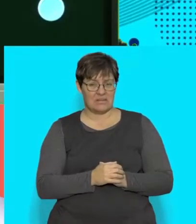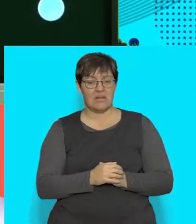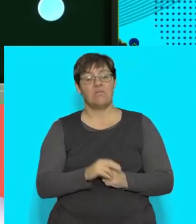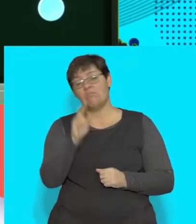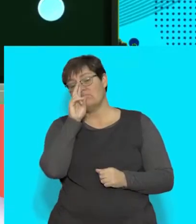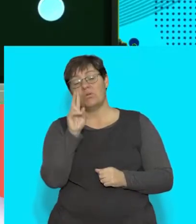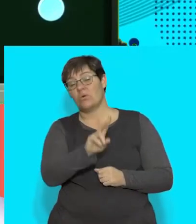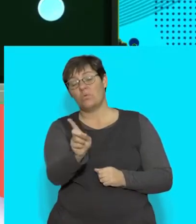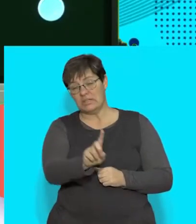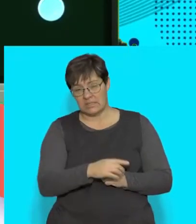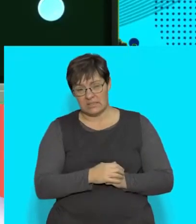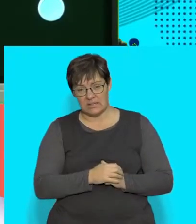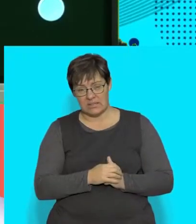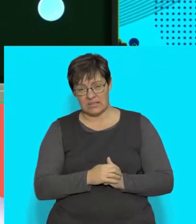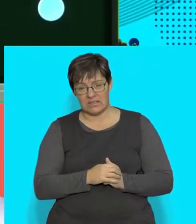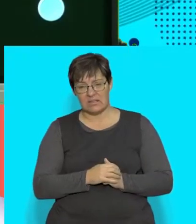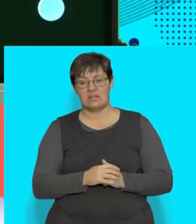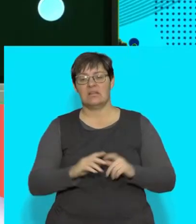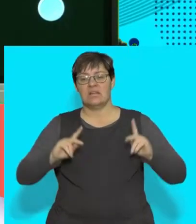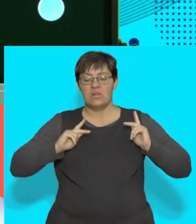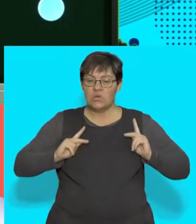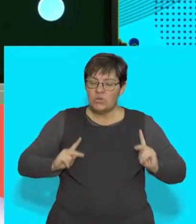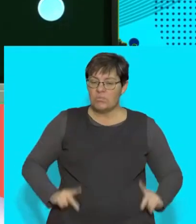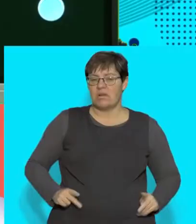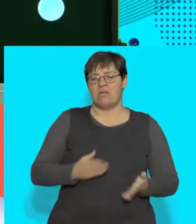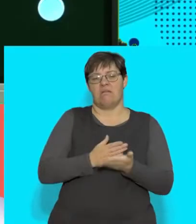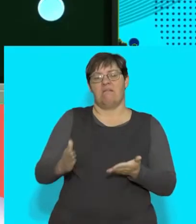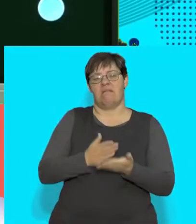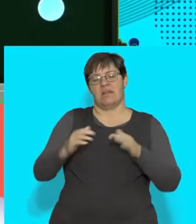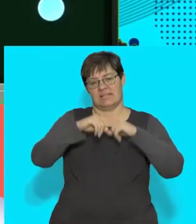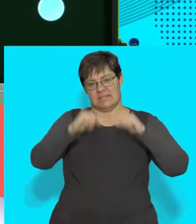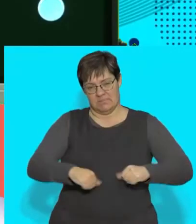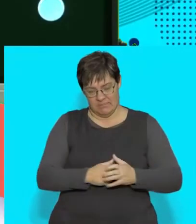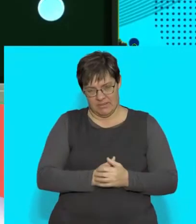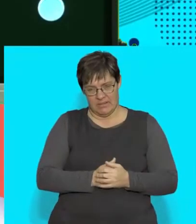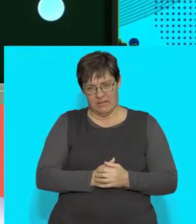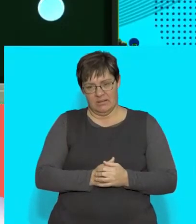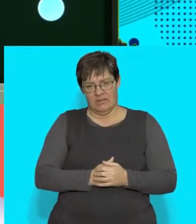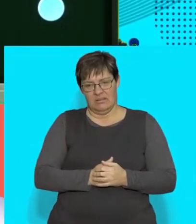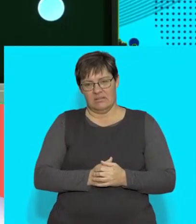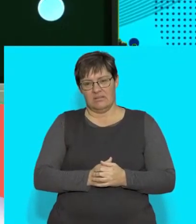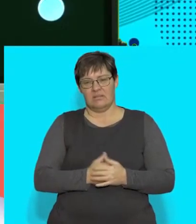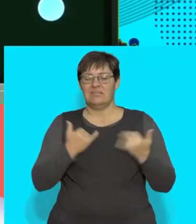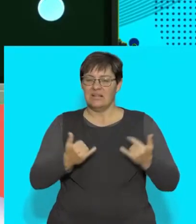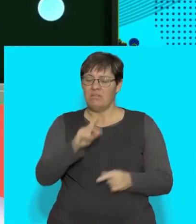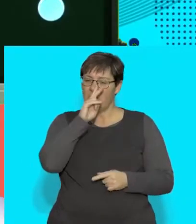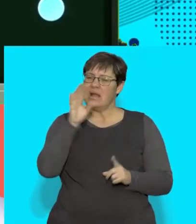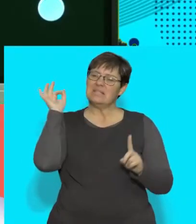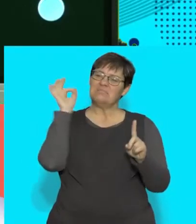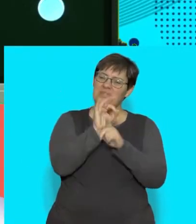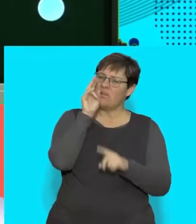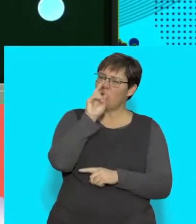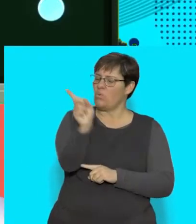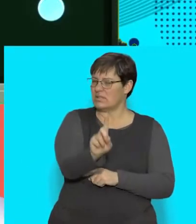looking at? We're looking at the human excretory system. And this time we are looking